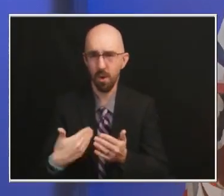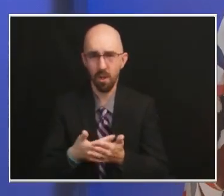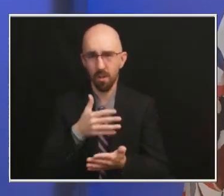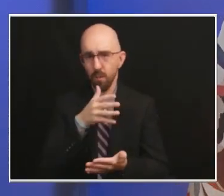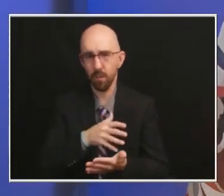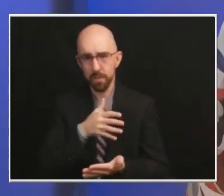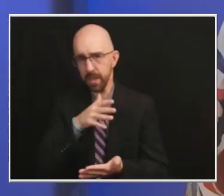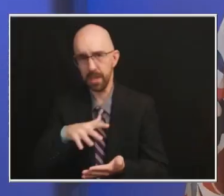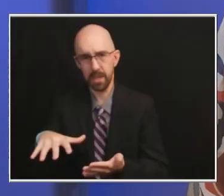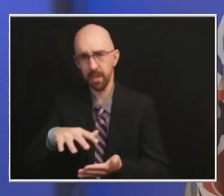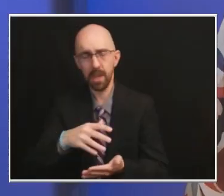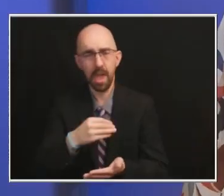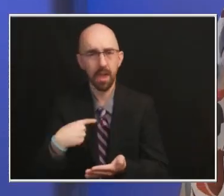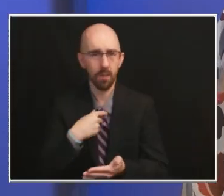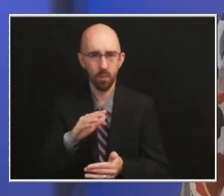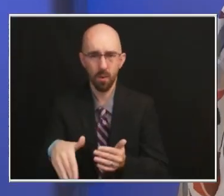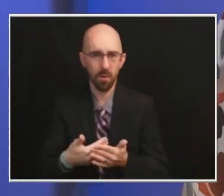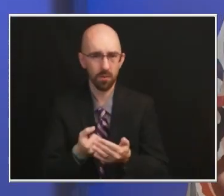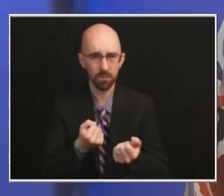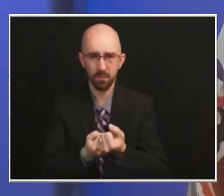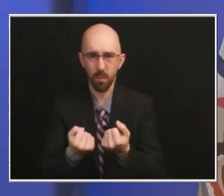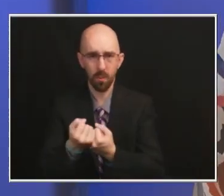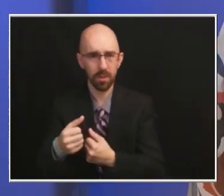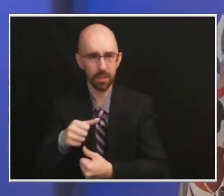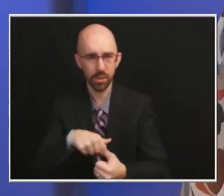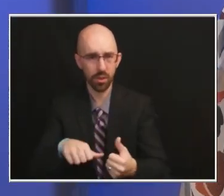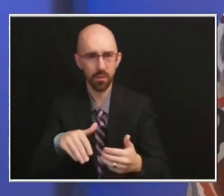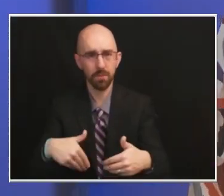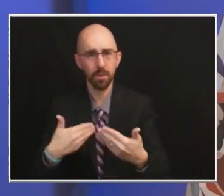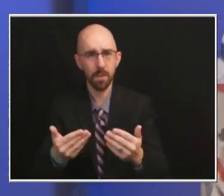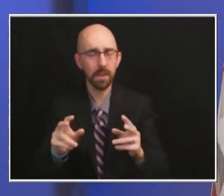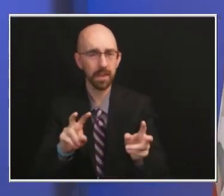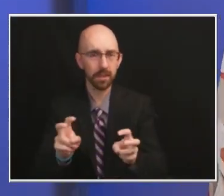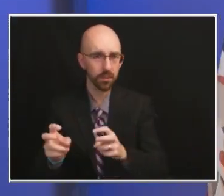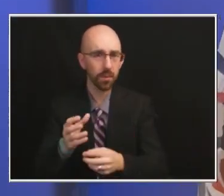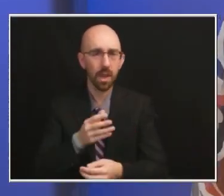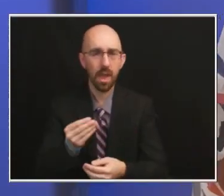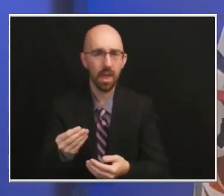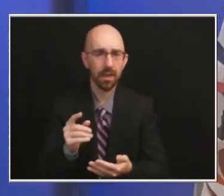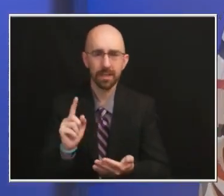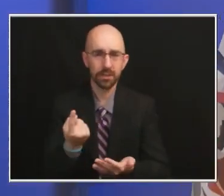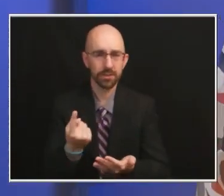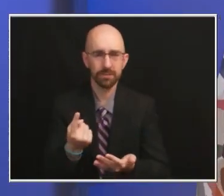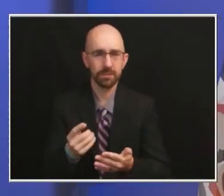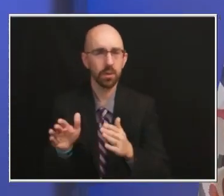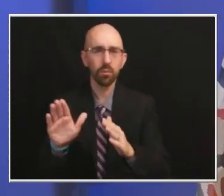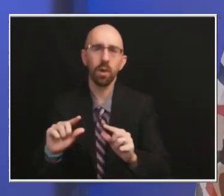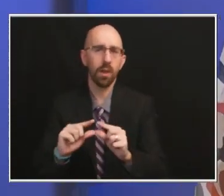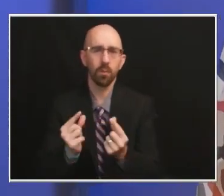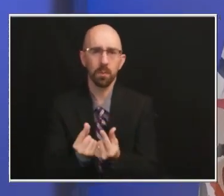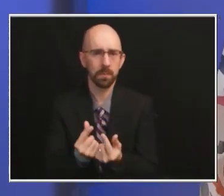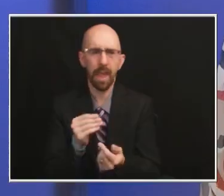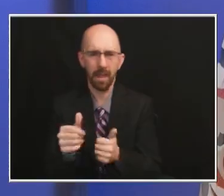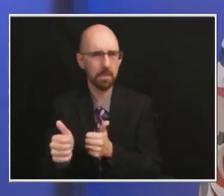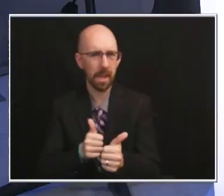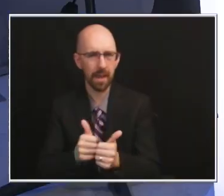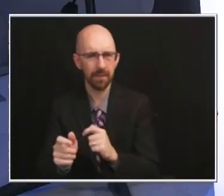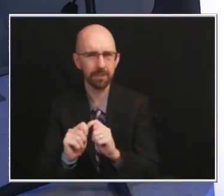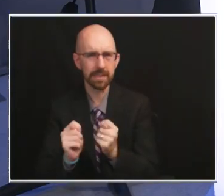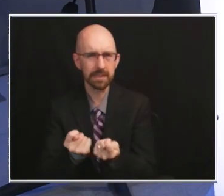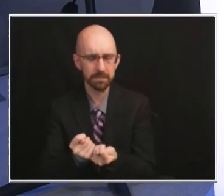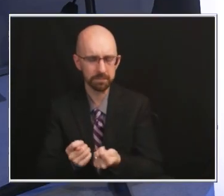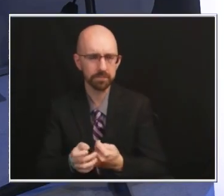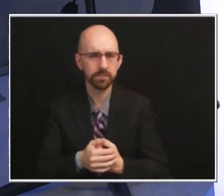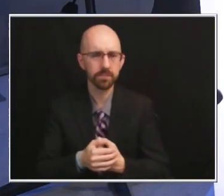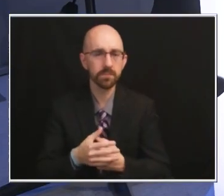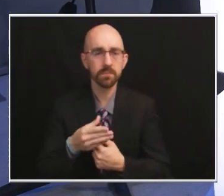and we all support each other and bring up issues, and it's just a great group and competitive too. So, and men